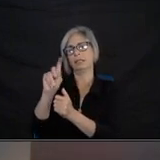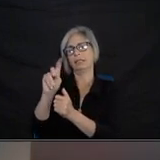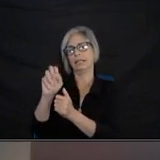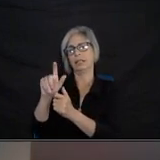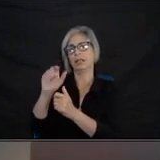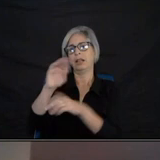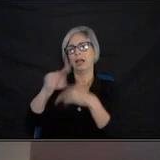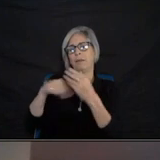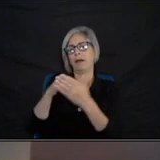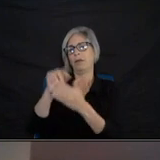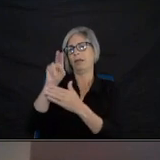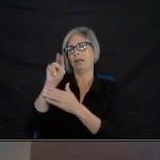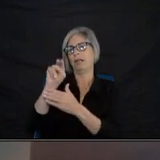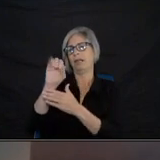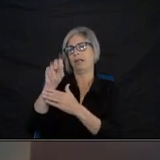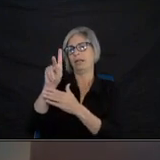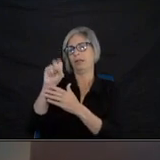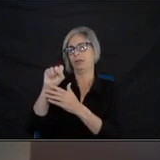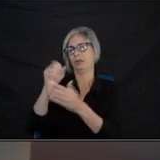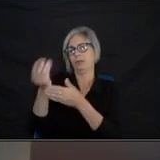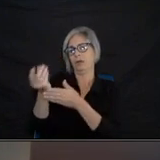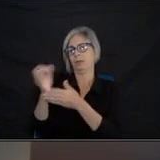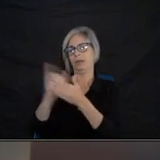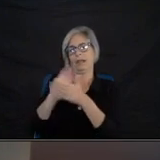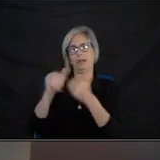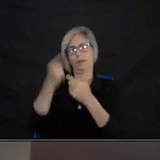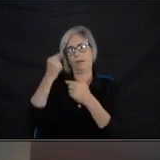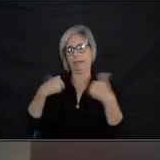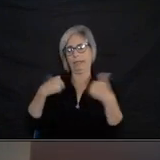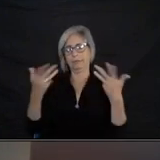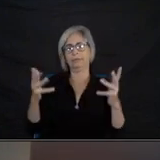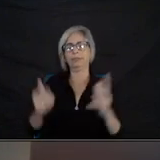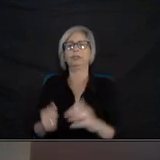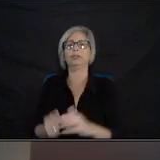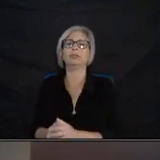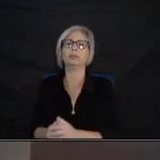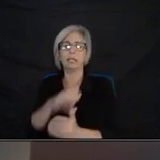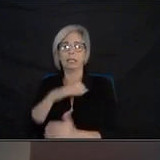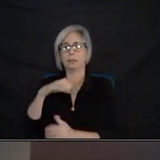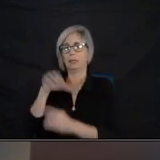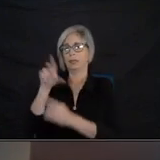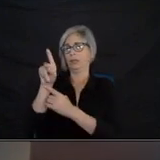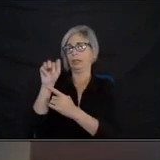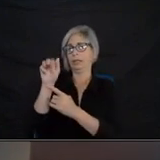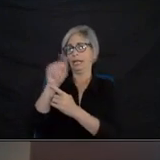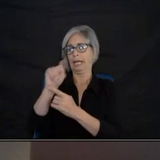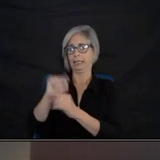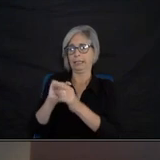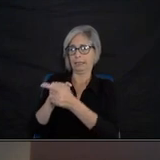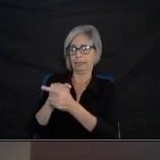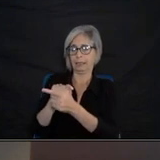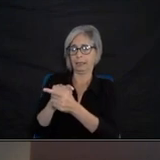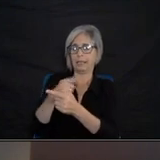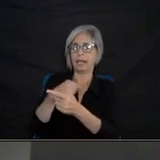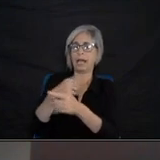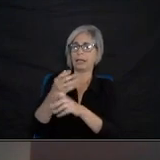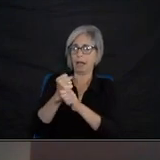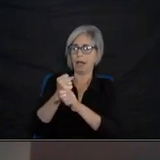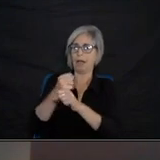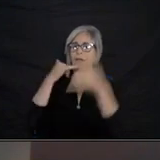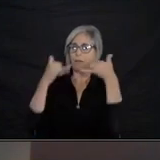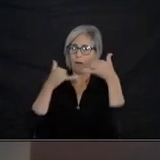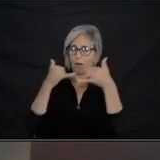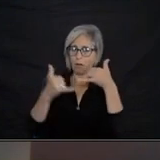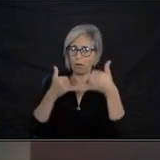property. That's it for me. All right. And Commissioner Katz? I received phone calls